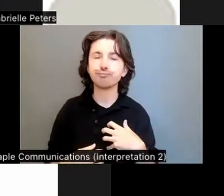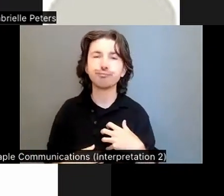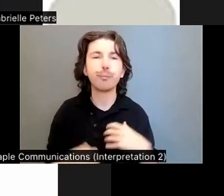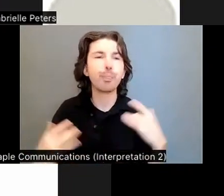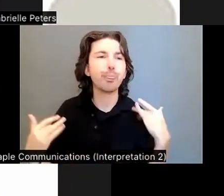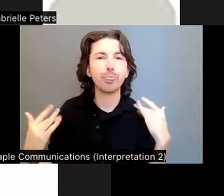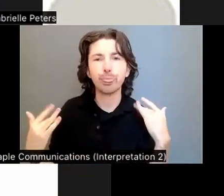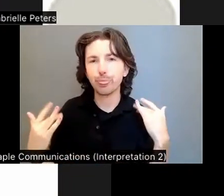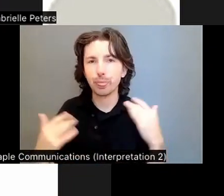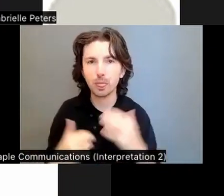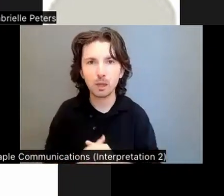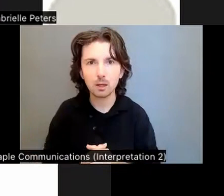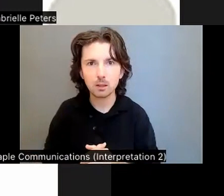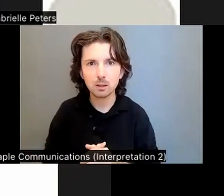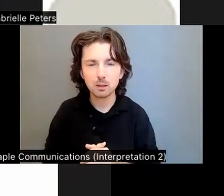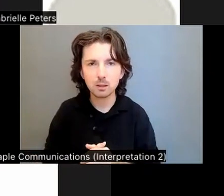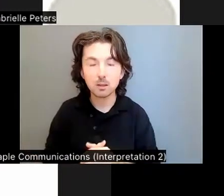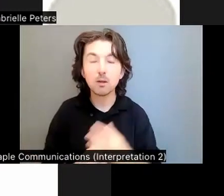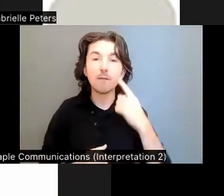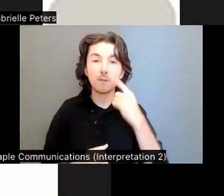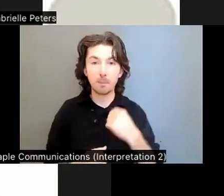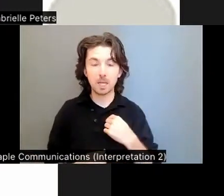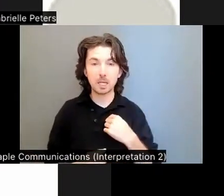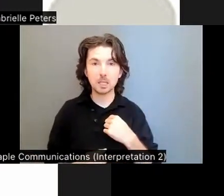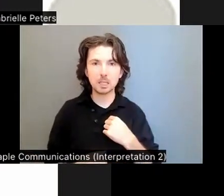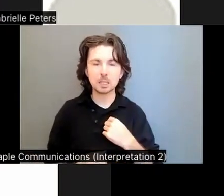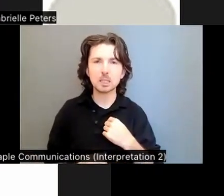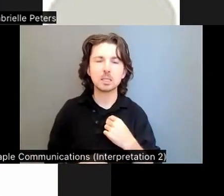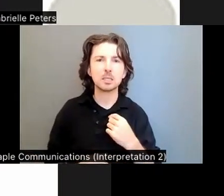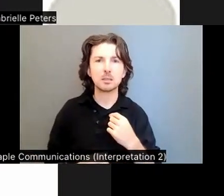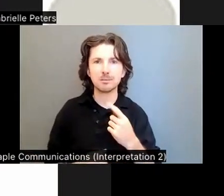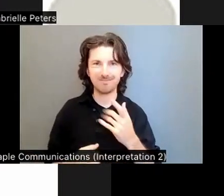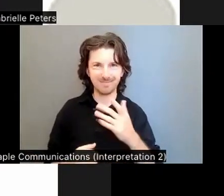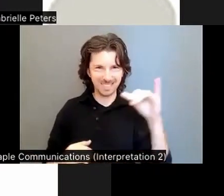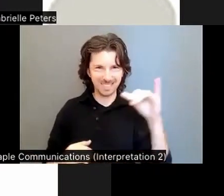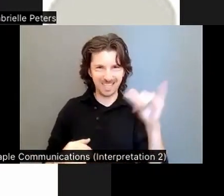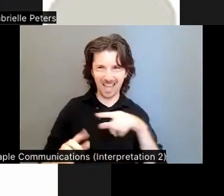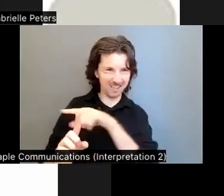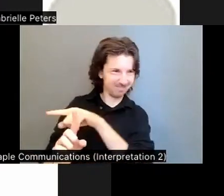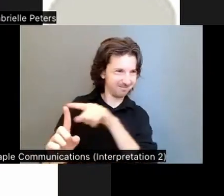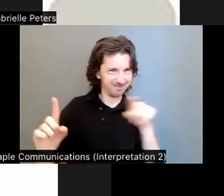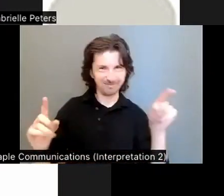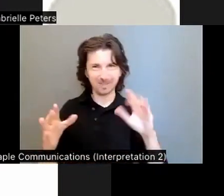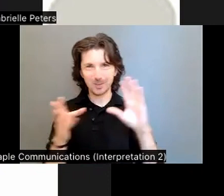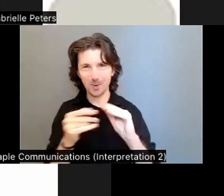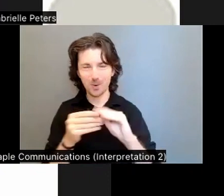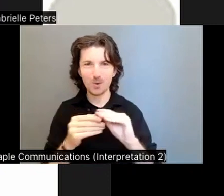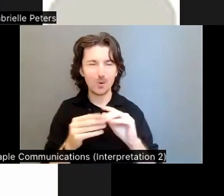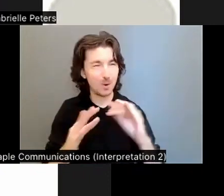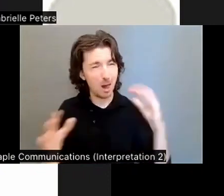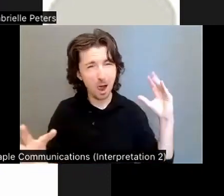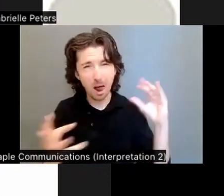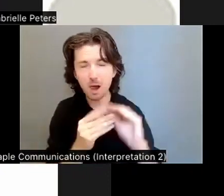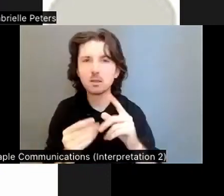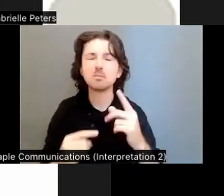for me, medical ableism makes MAID possible because we already see such a devaluing of disabled people